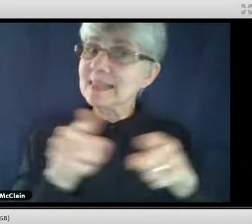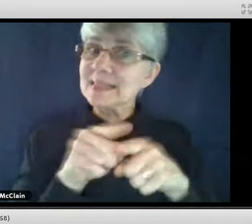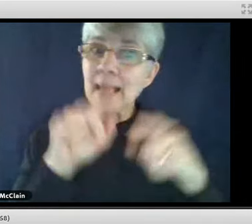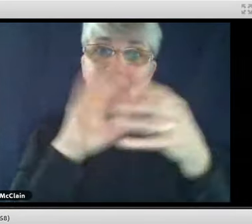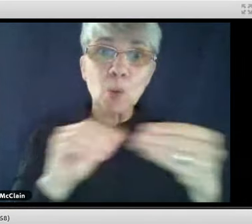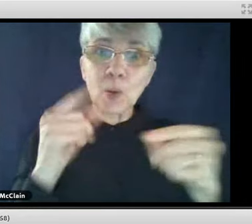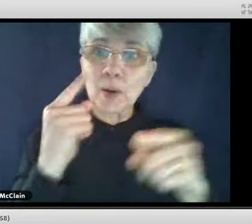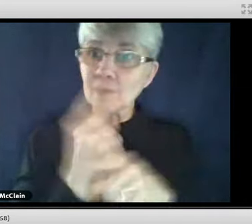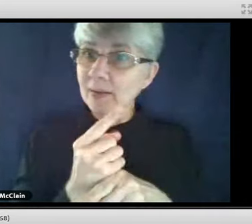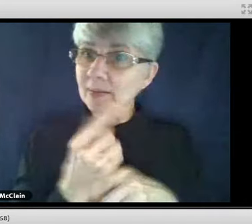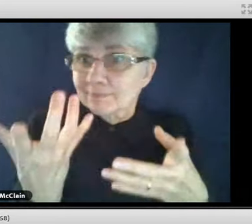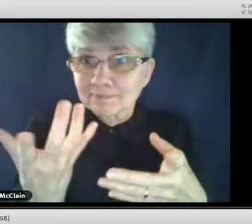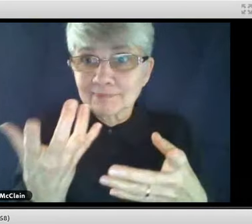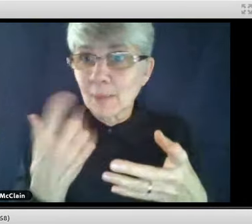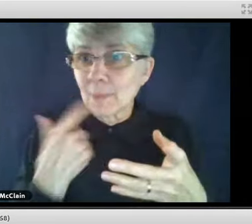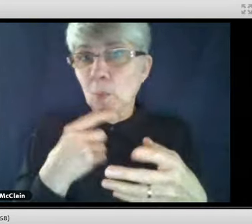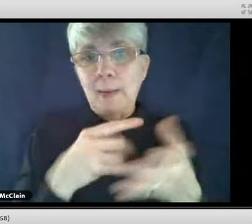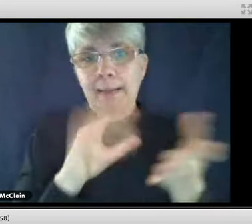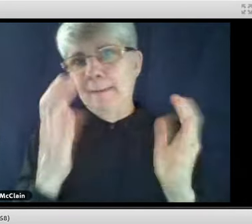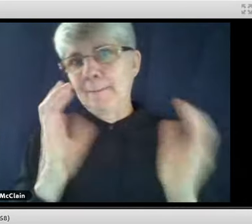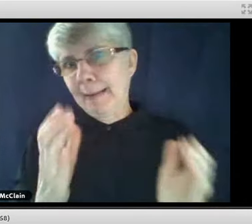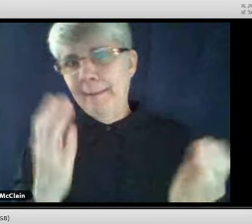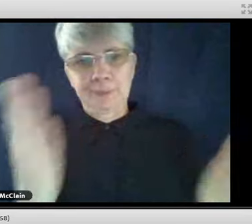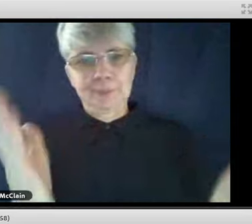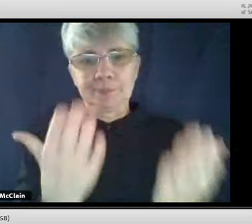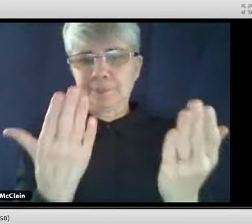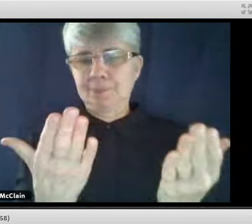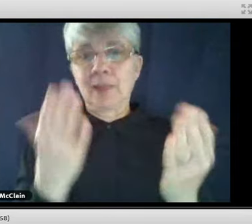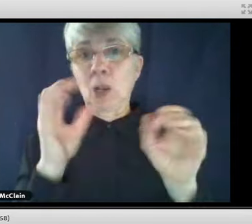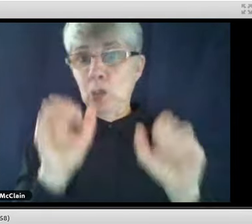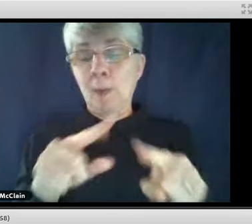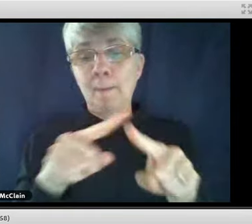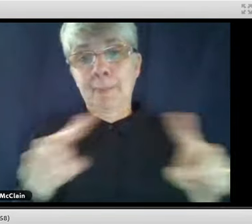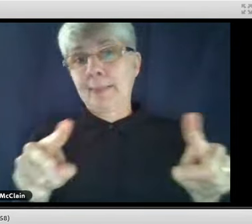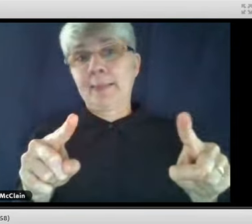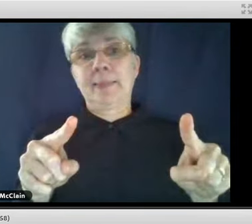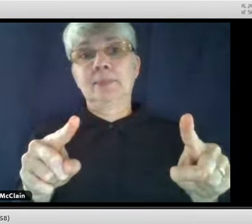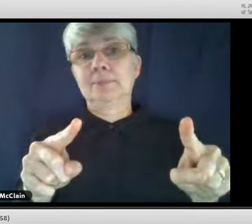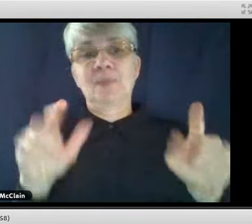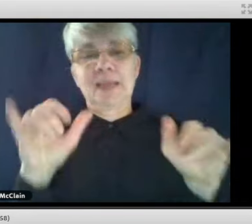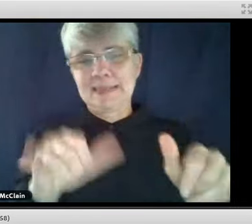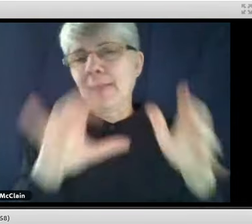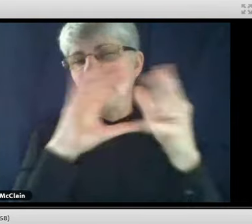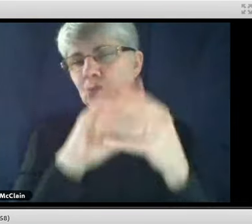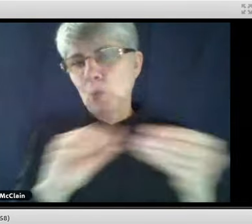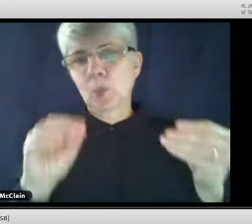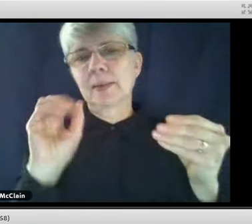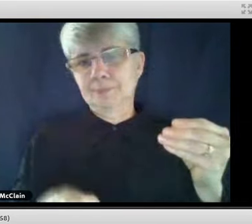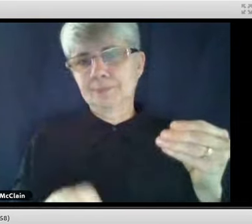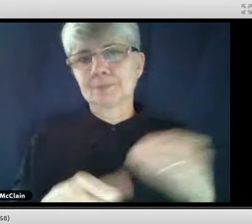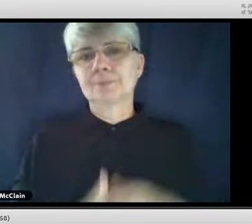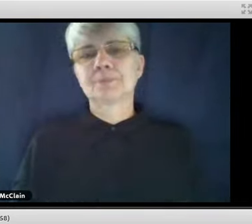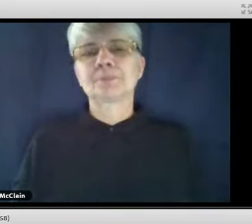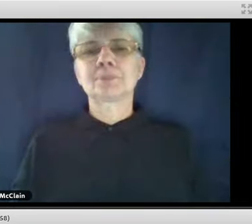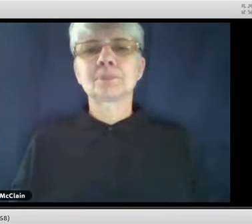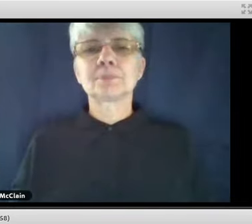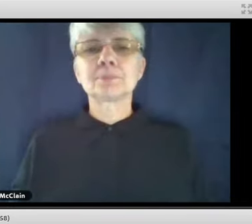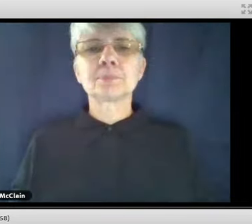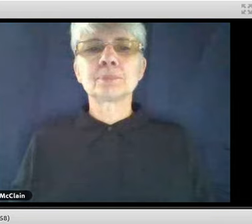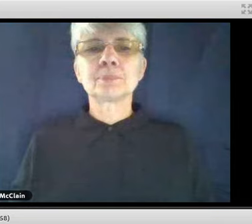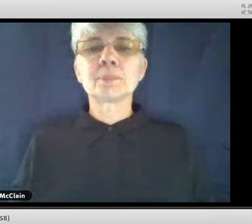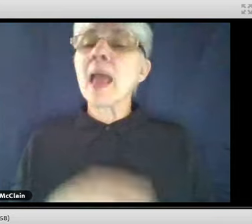right? I mean, we can sit there and compare them side by side, but this is the same story.